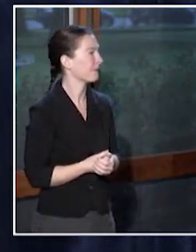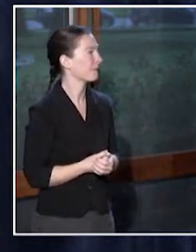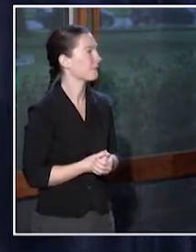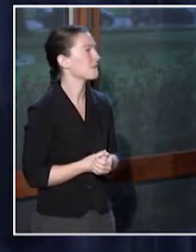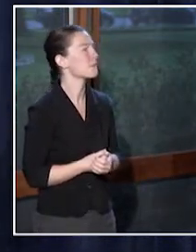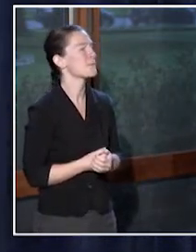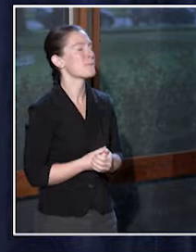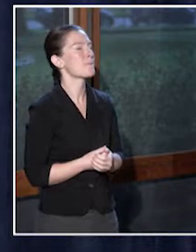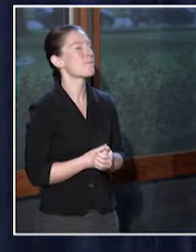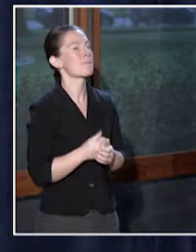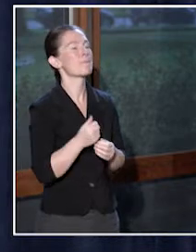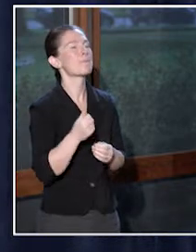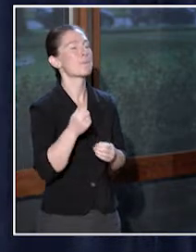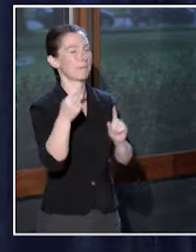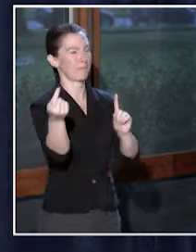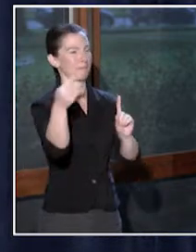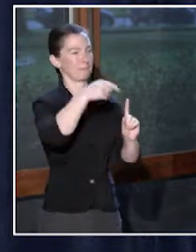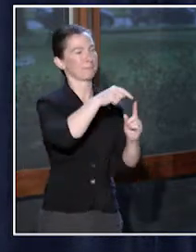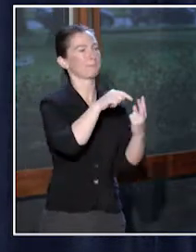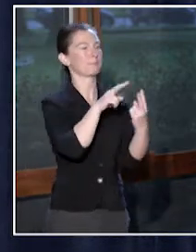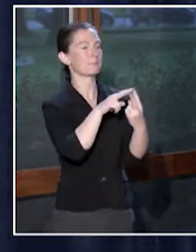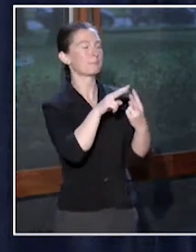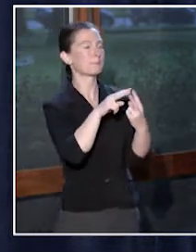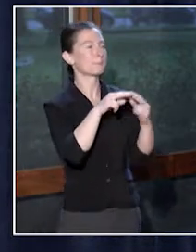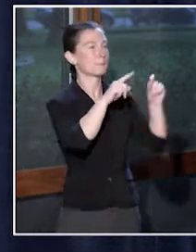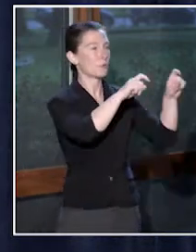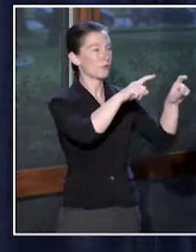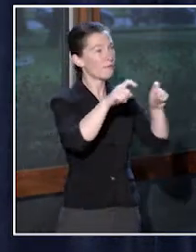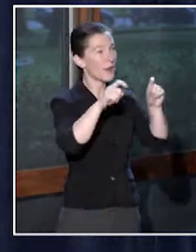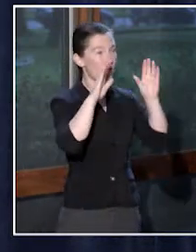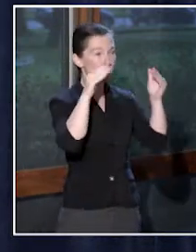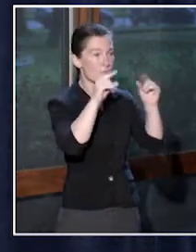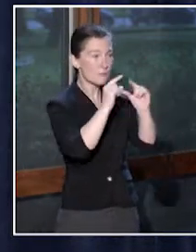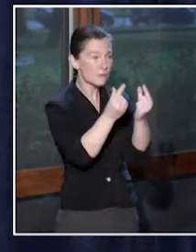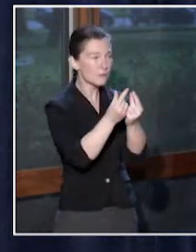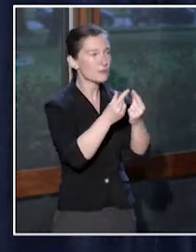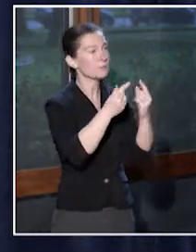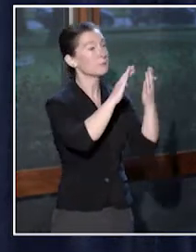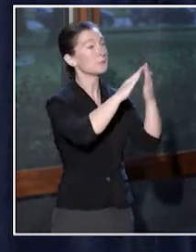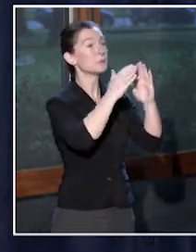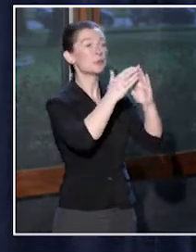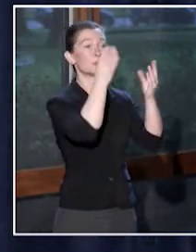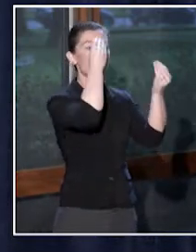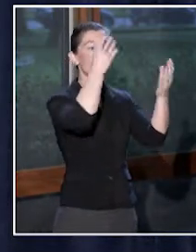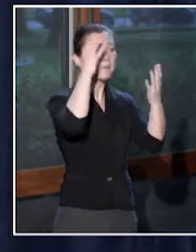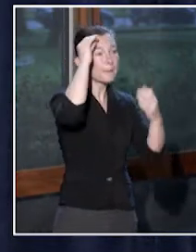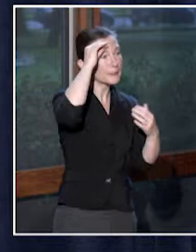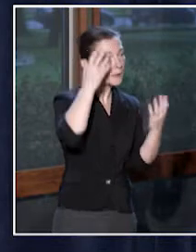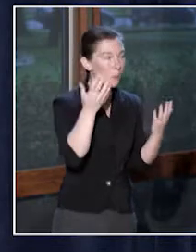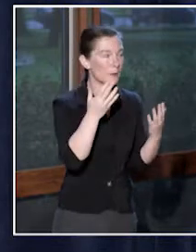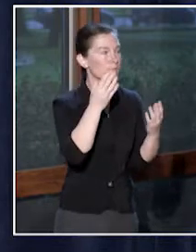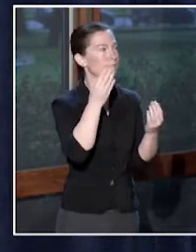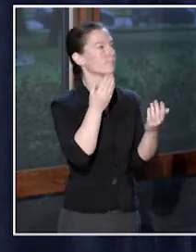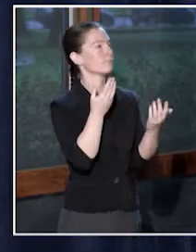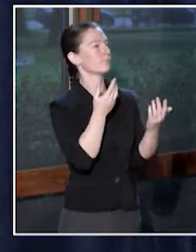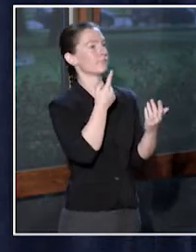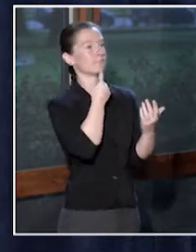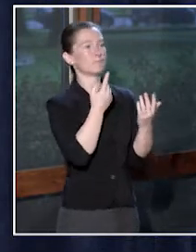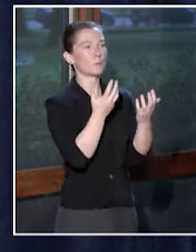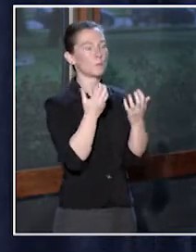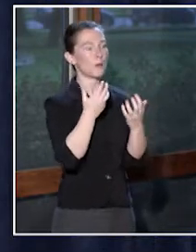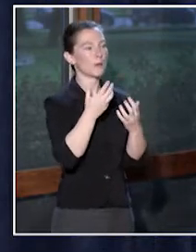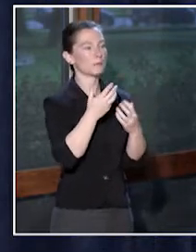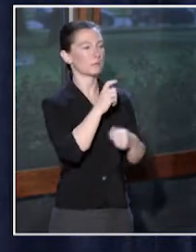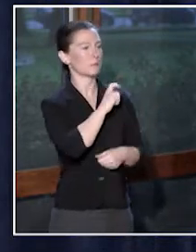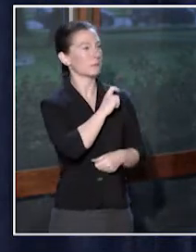groups. What did you tell me? You told me that you wanted a police chief who is community and people-oriented, first